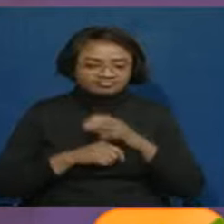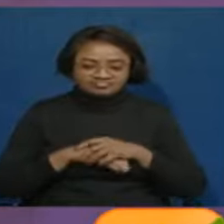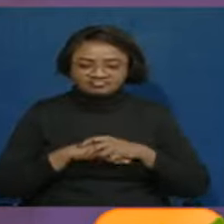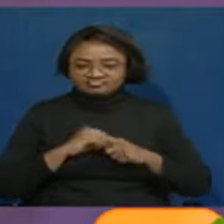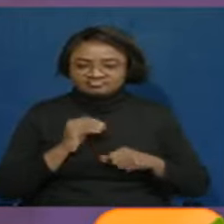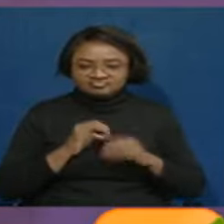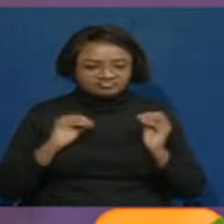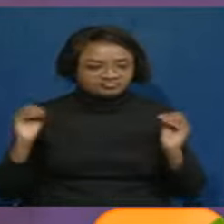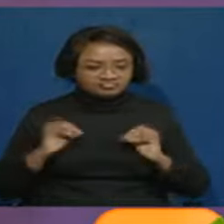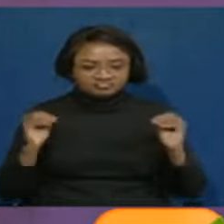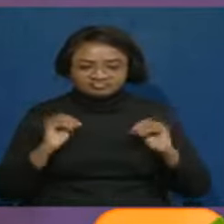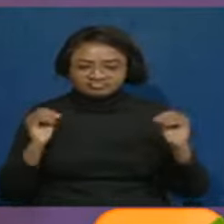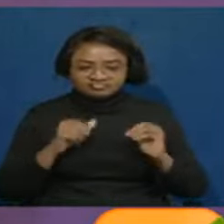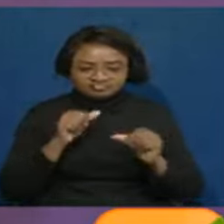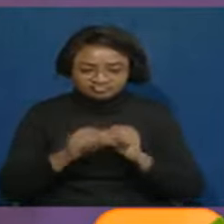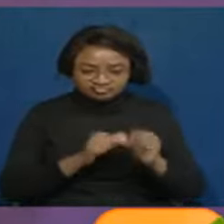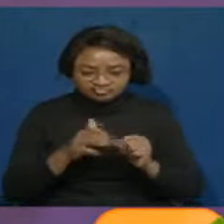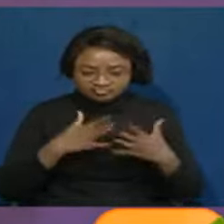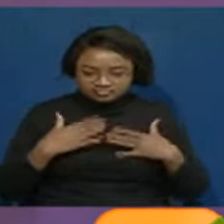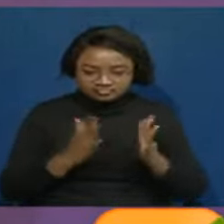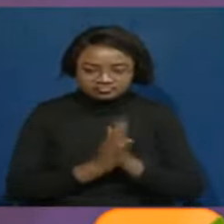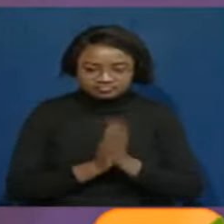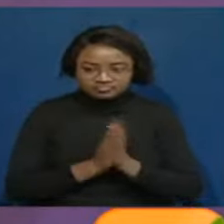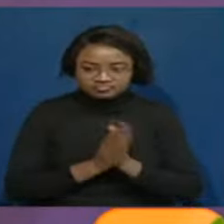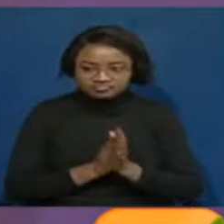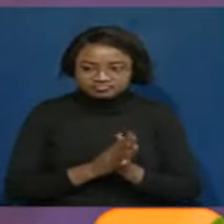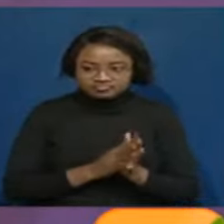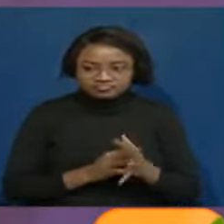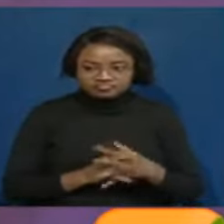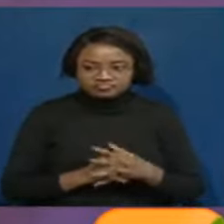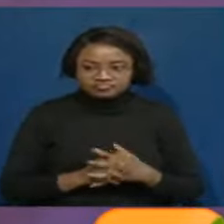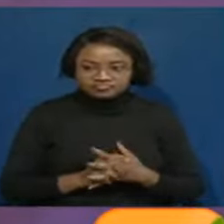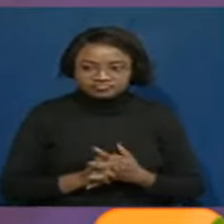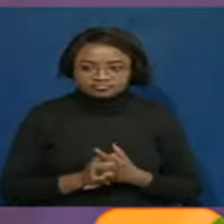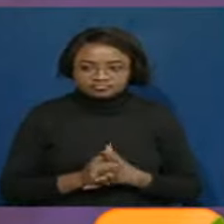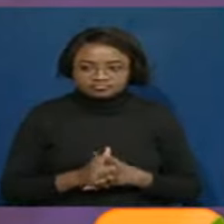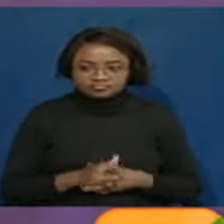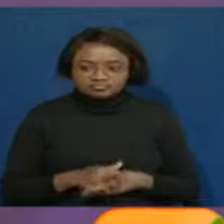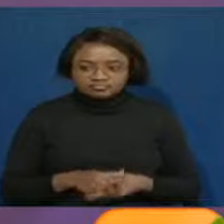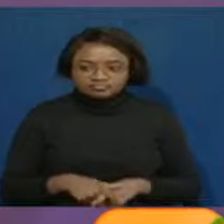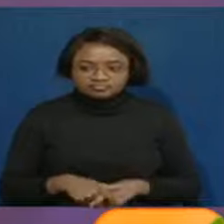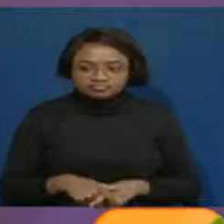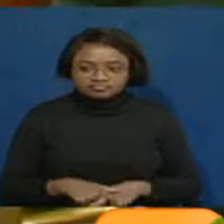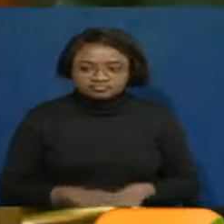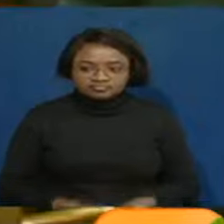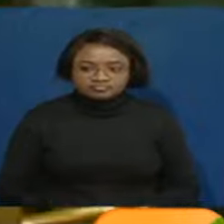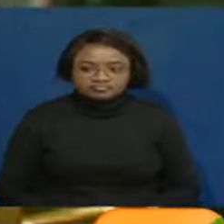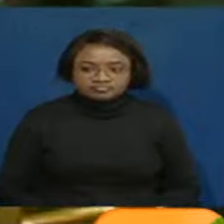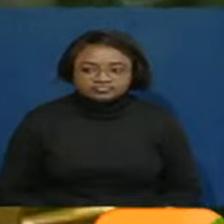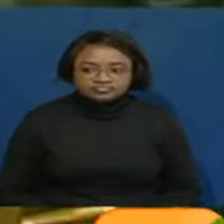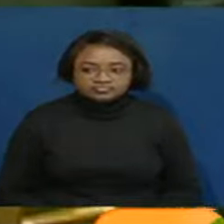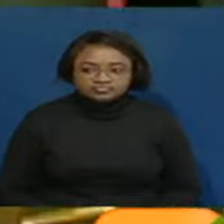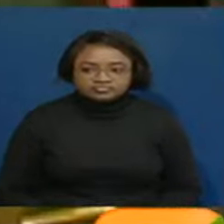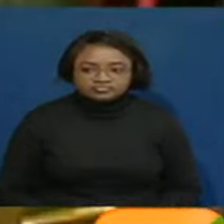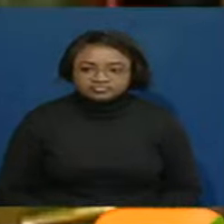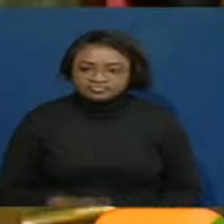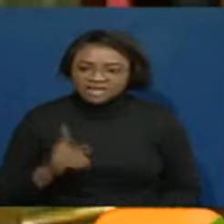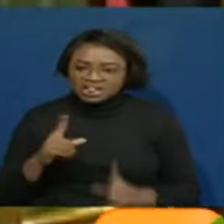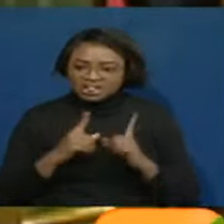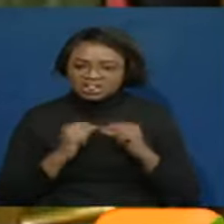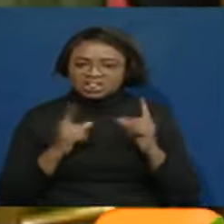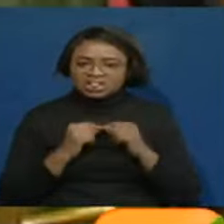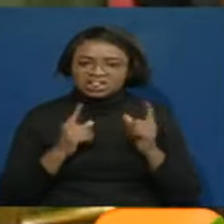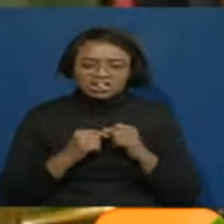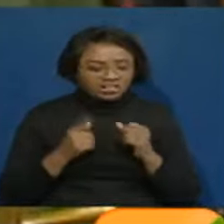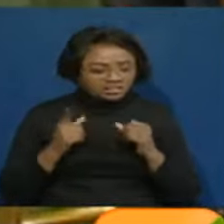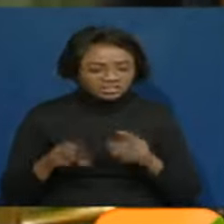shareholding. Nikidogo is only 47. 27 tutaiongeza itakuwa mingi zaidi. It is this push that provided